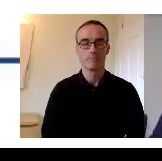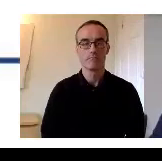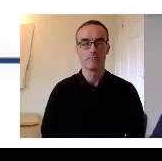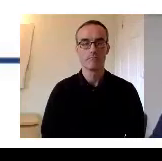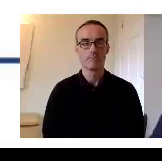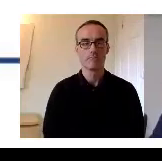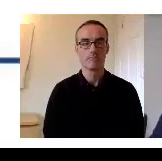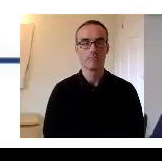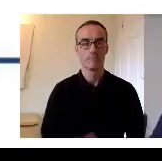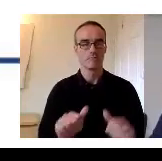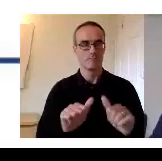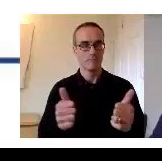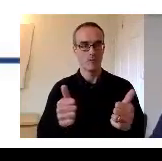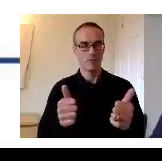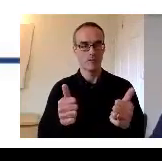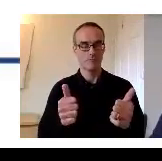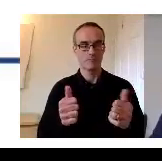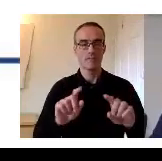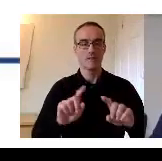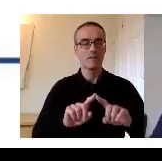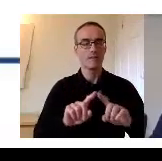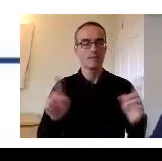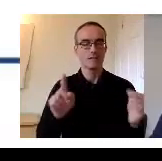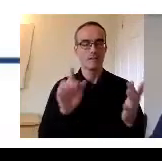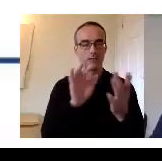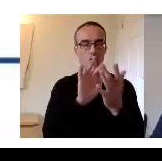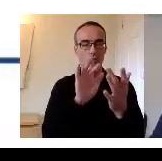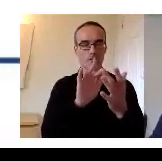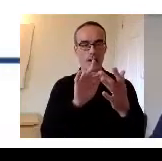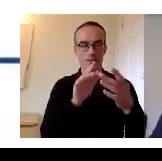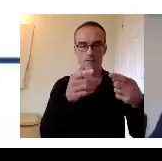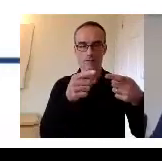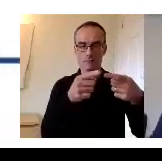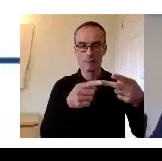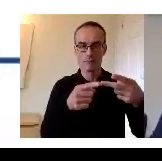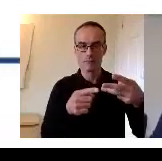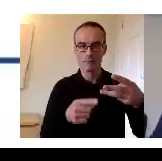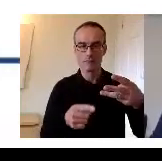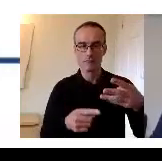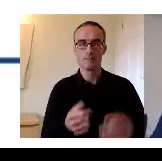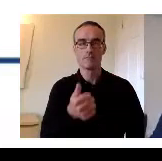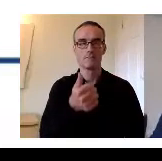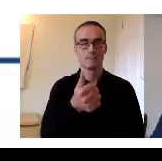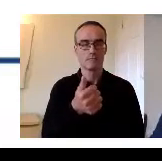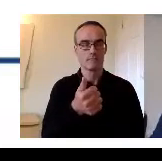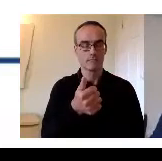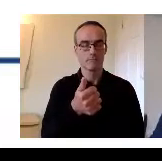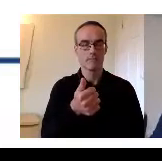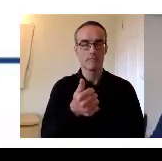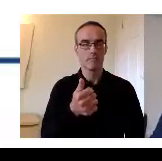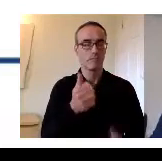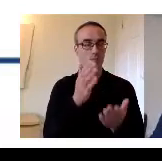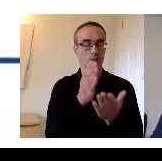Well, there we go. There's different ways of getting in touch with us, but yeah, and I'm sure